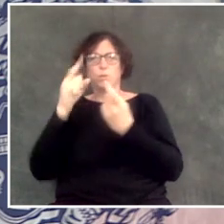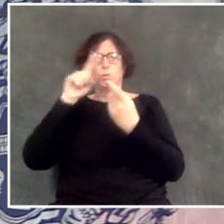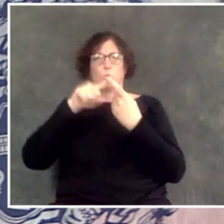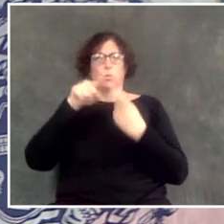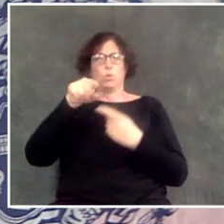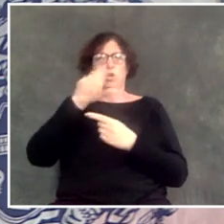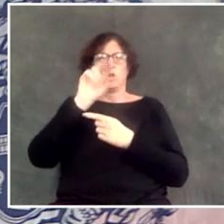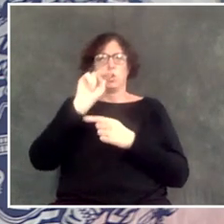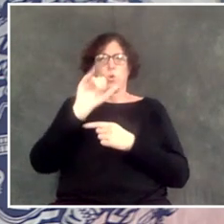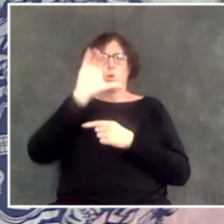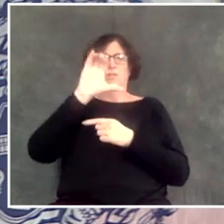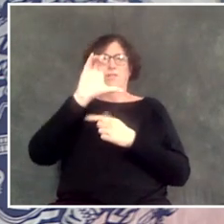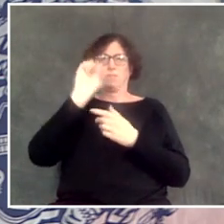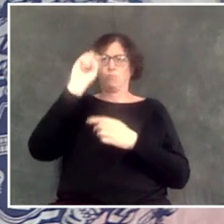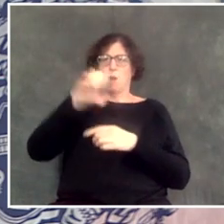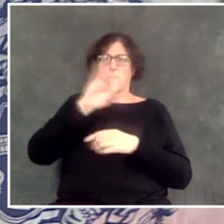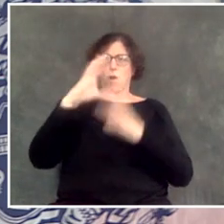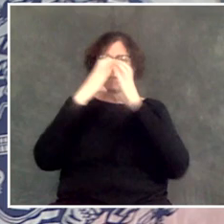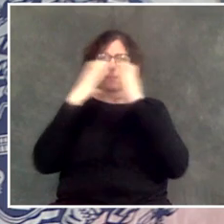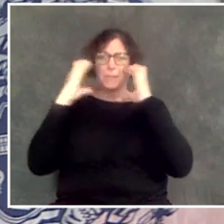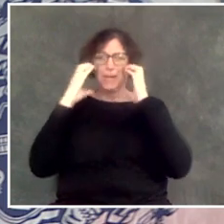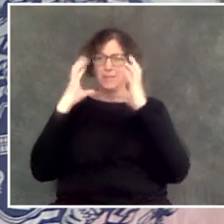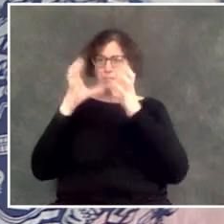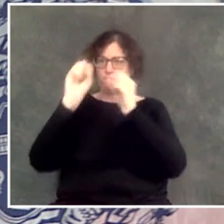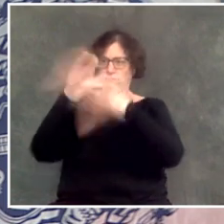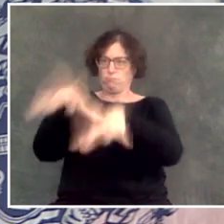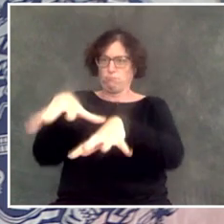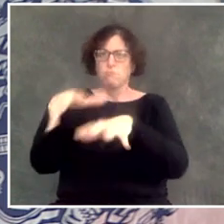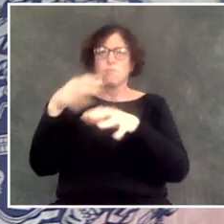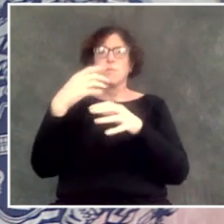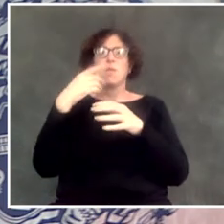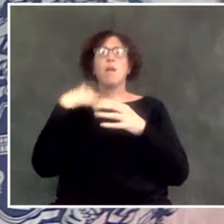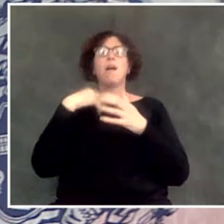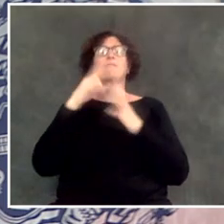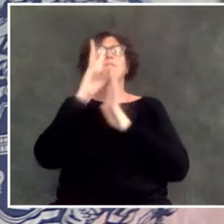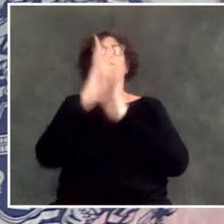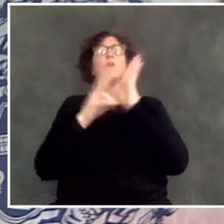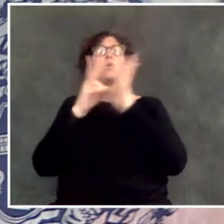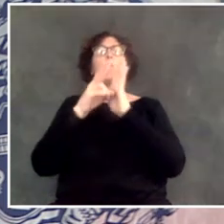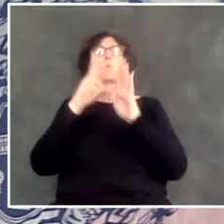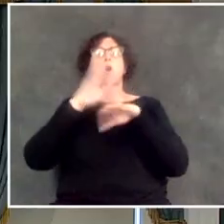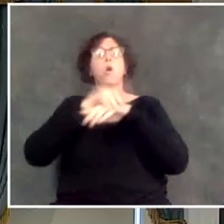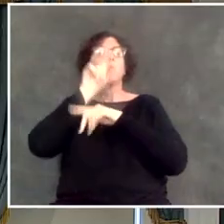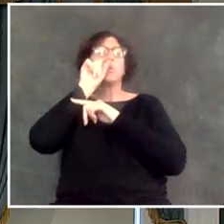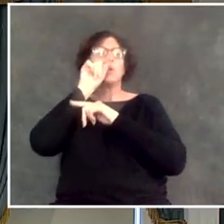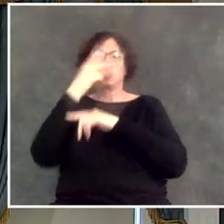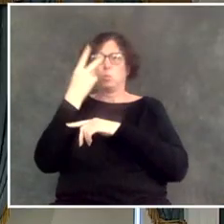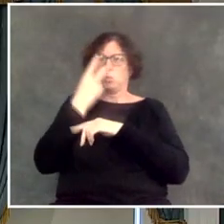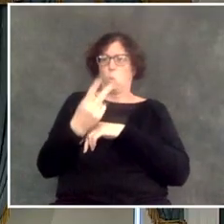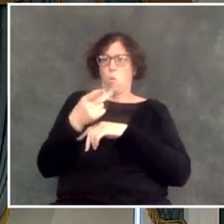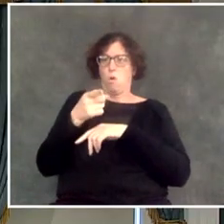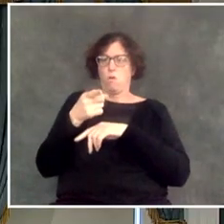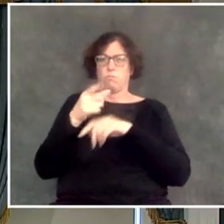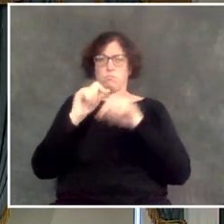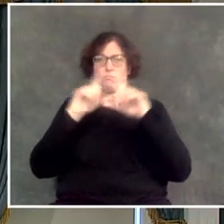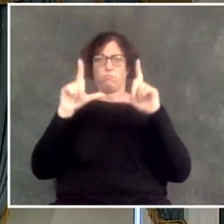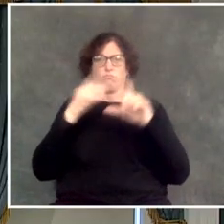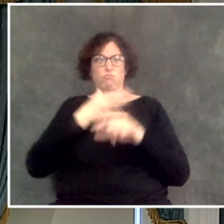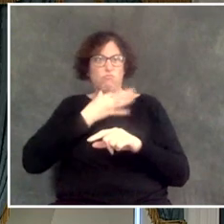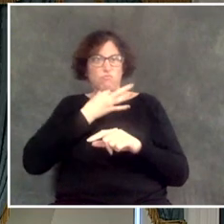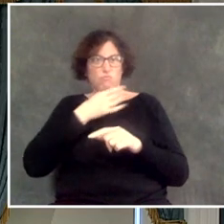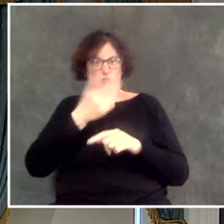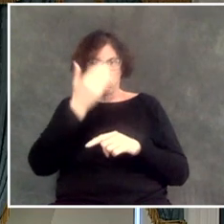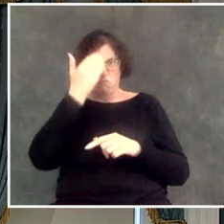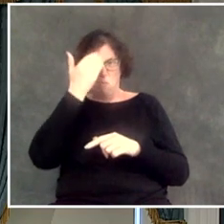video on Twitter of like this motorcade, an NYPD motorcade with this truck. And I'm wondering if you know where they are really destined. Are they destined